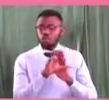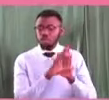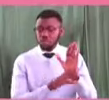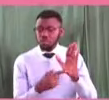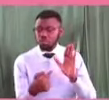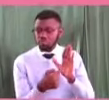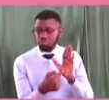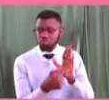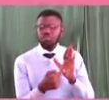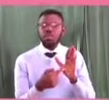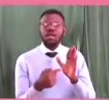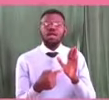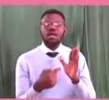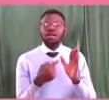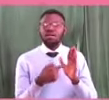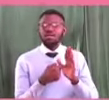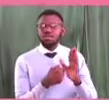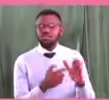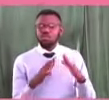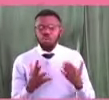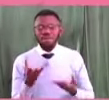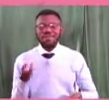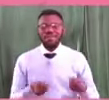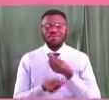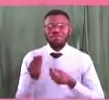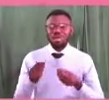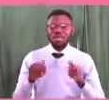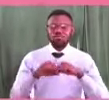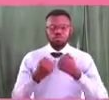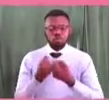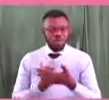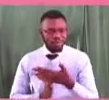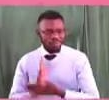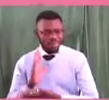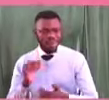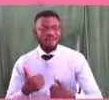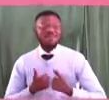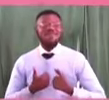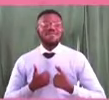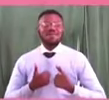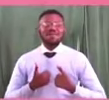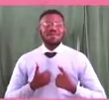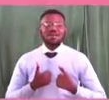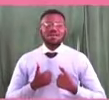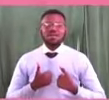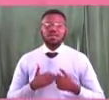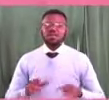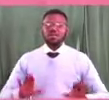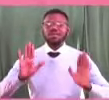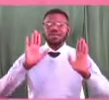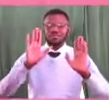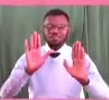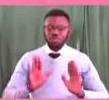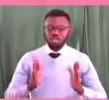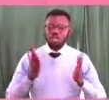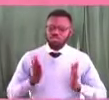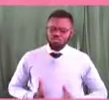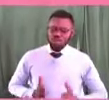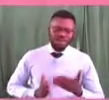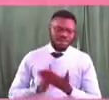Constitution, which sets our economic and social rights as fundamental human